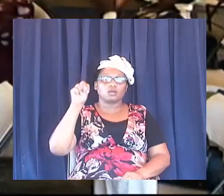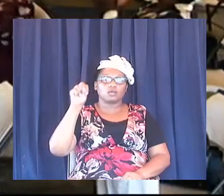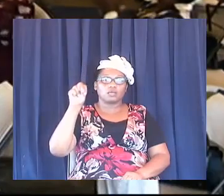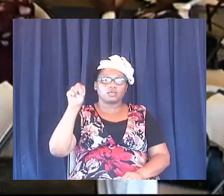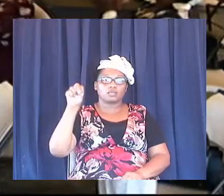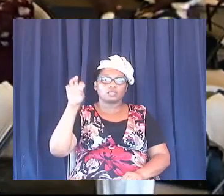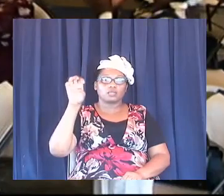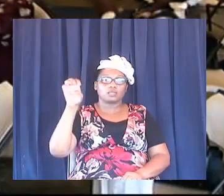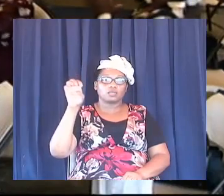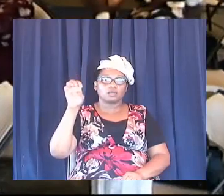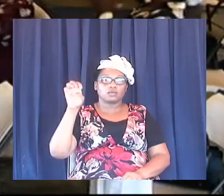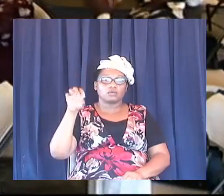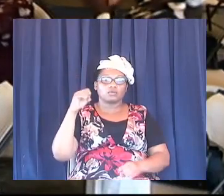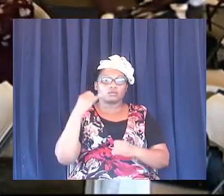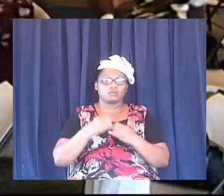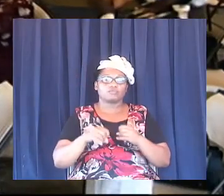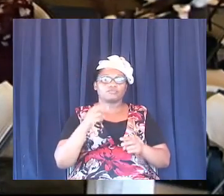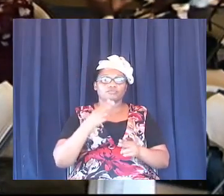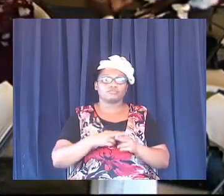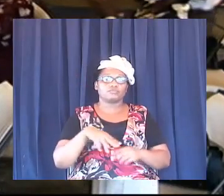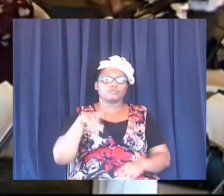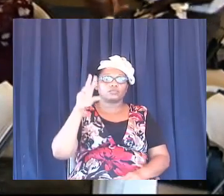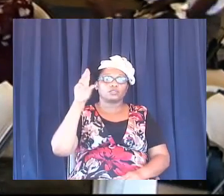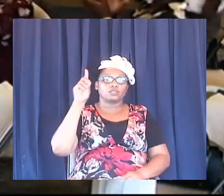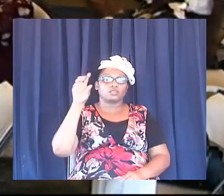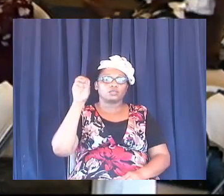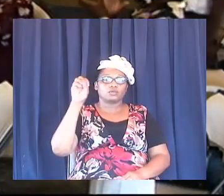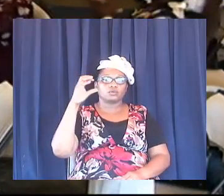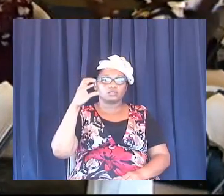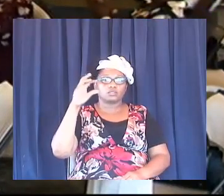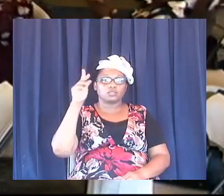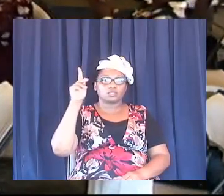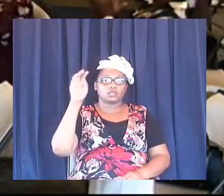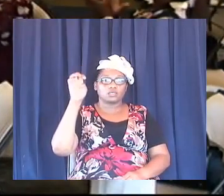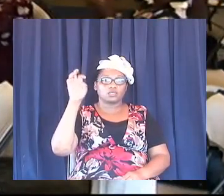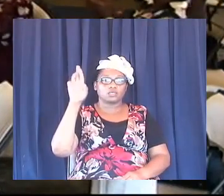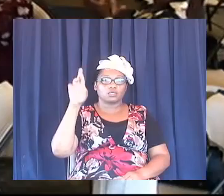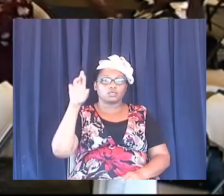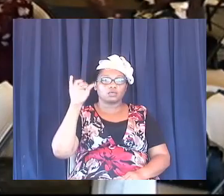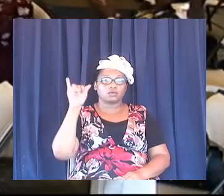Lord? Come, Sister Lorraine, and minister in Jesus' name.